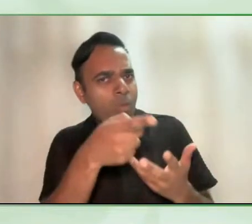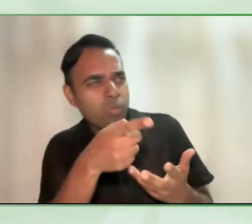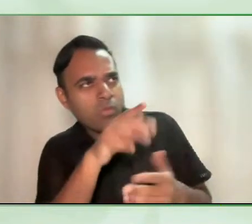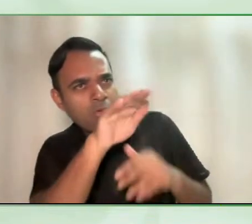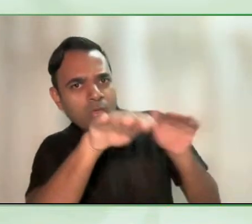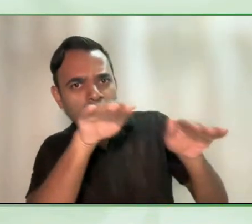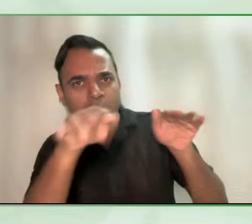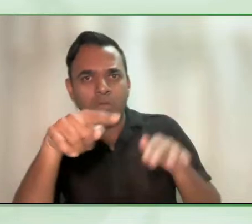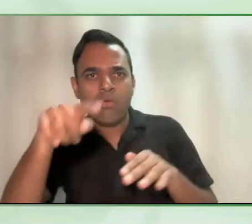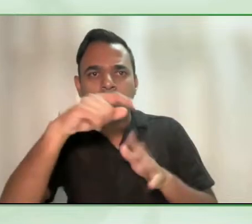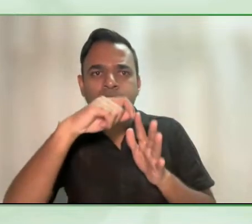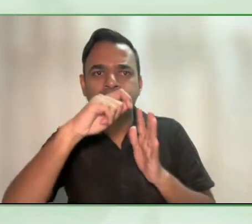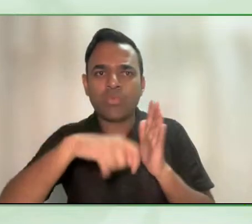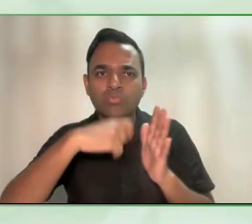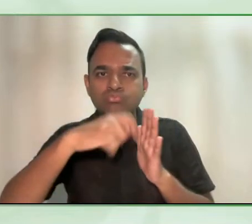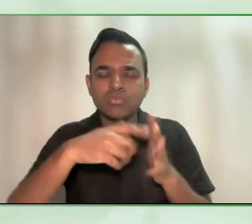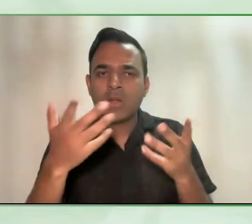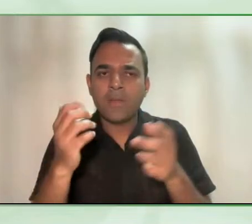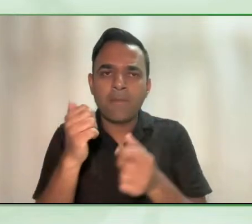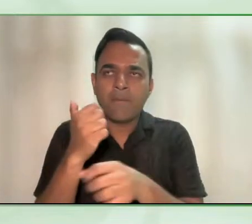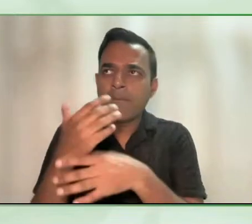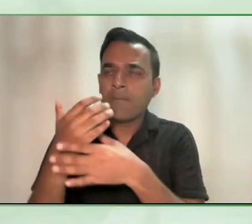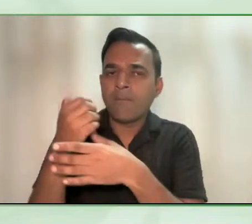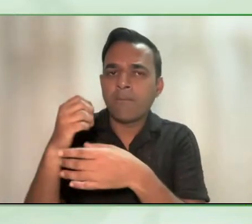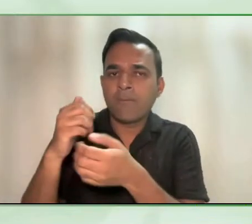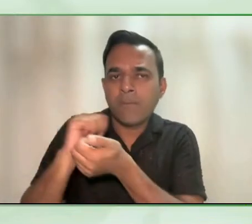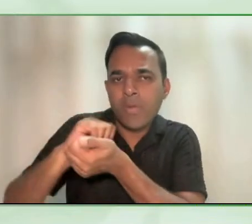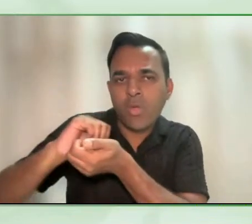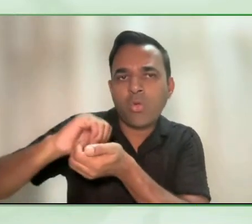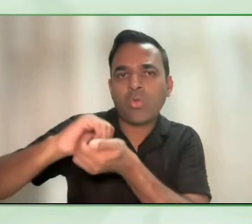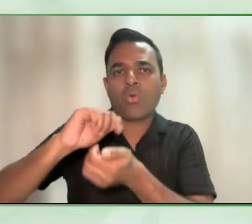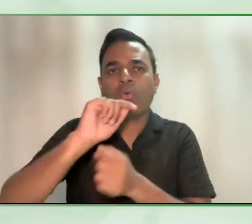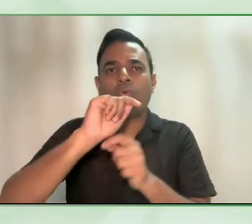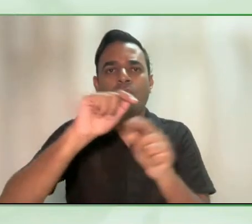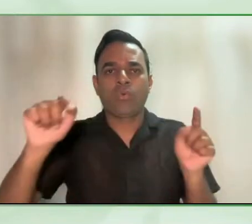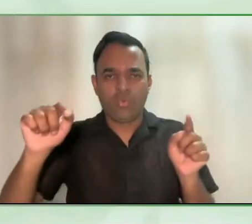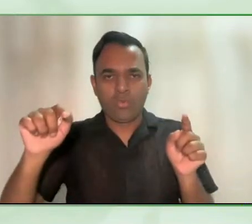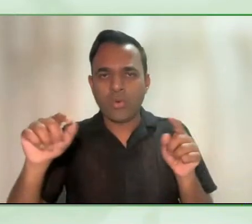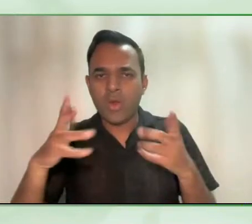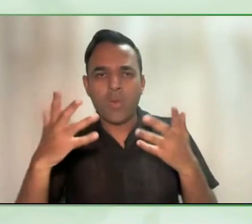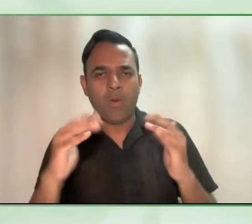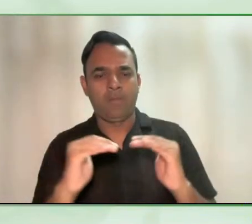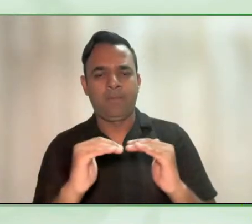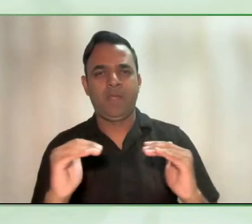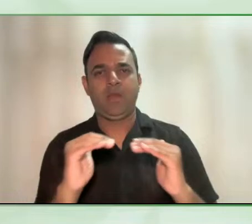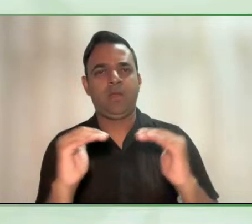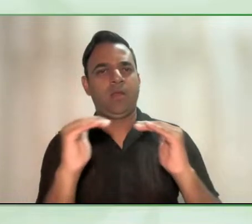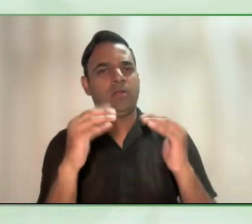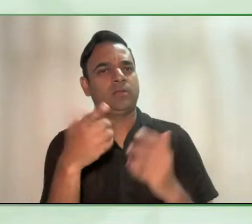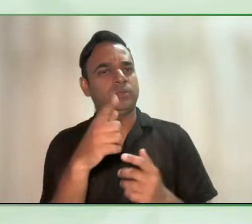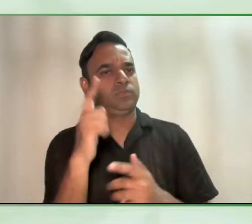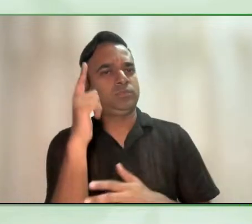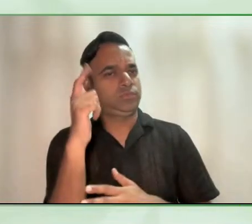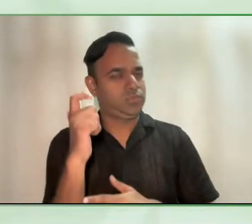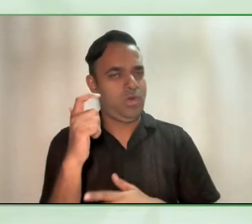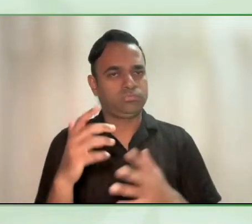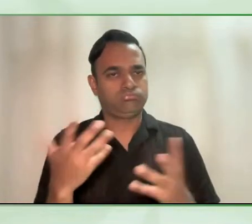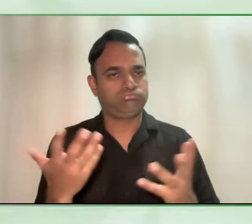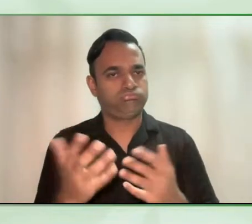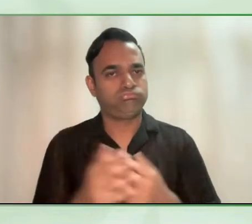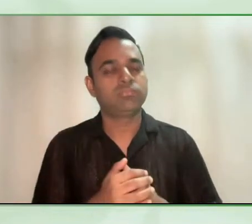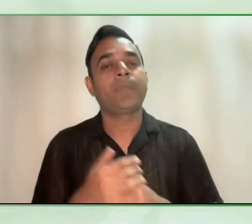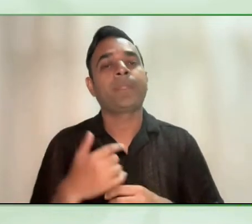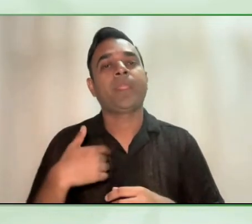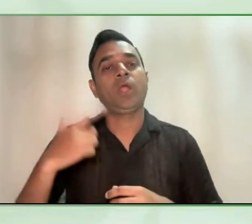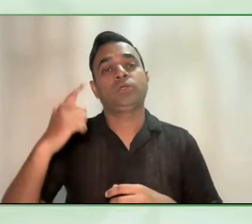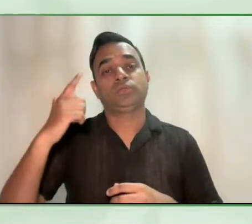basis. That's internal, supported by Cork Education and Training Board here in Ireland. And in addition to that, then